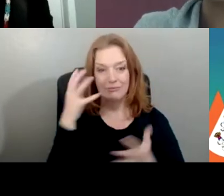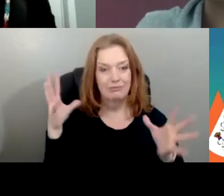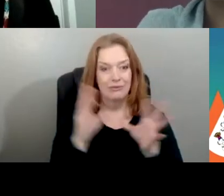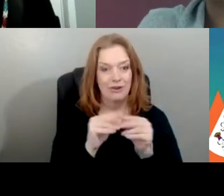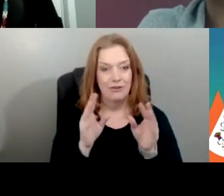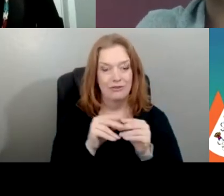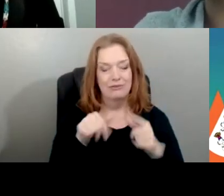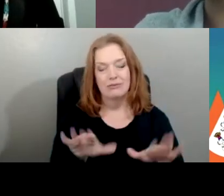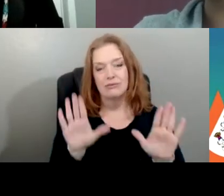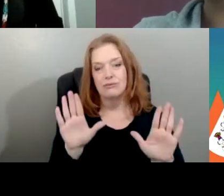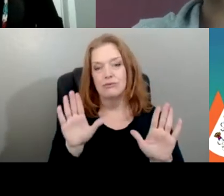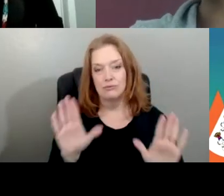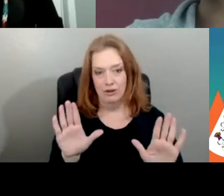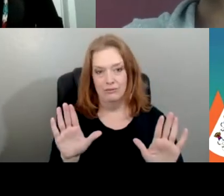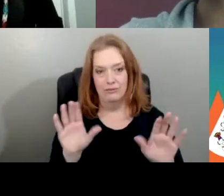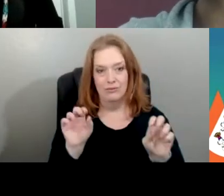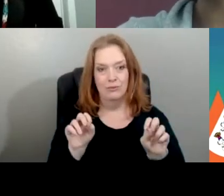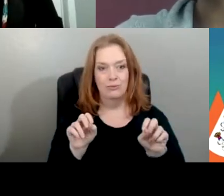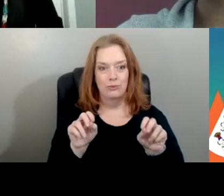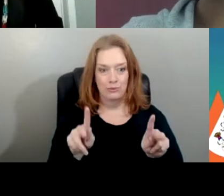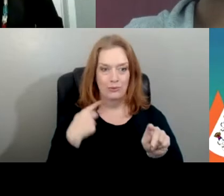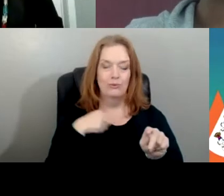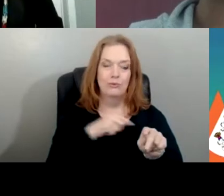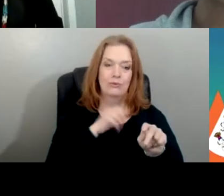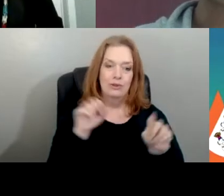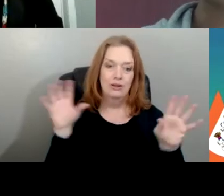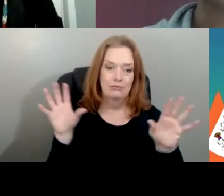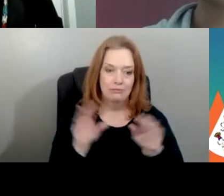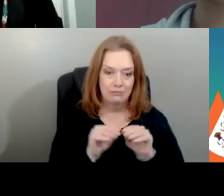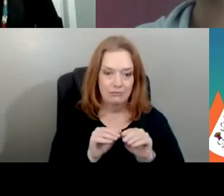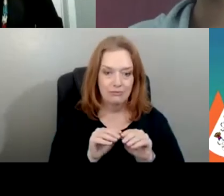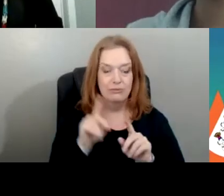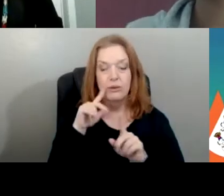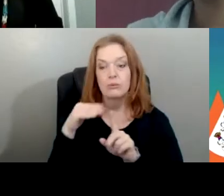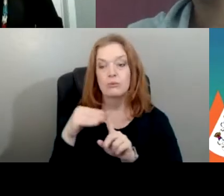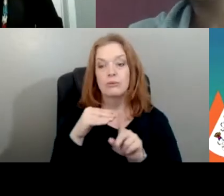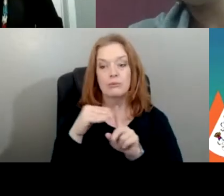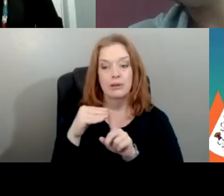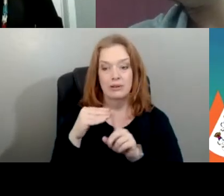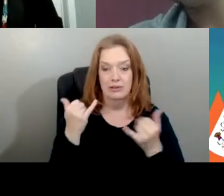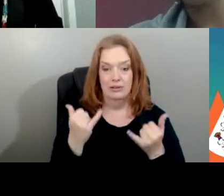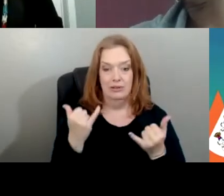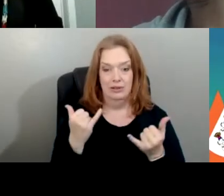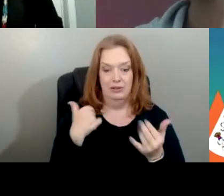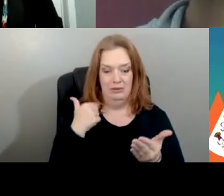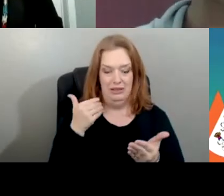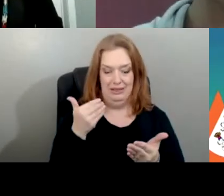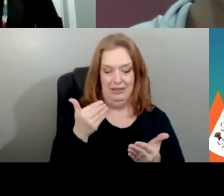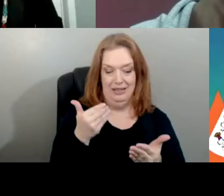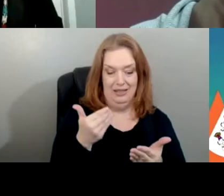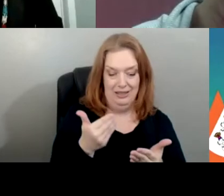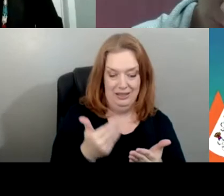an incredible time for us to gather. Just as a reminder, we are in the middle of, or towards the end now,